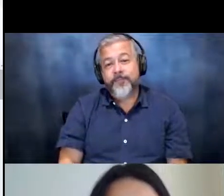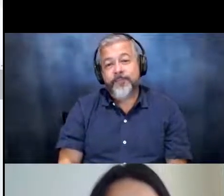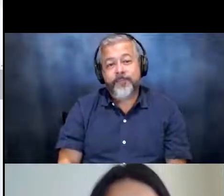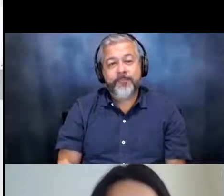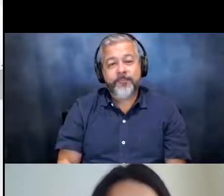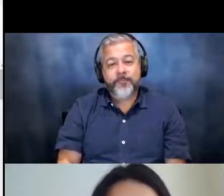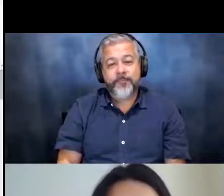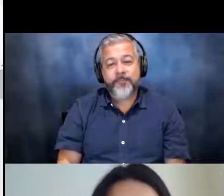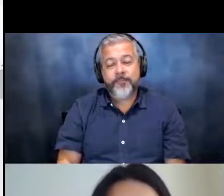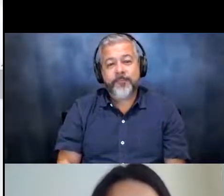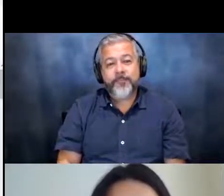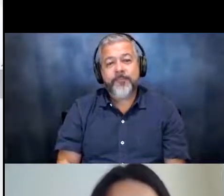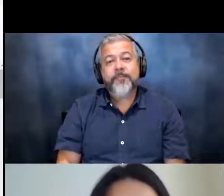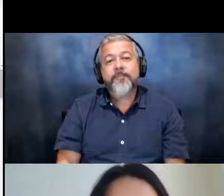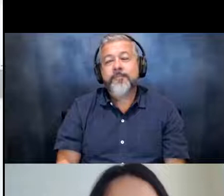quickly.